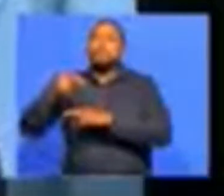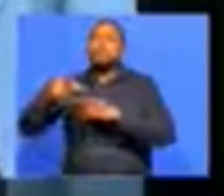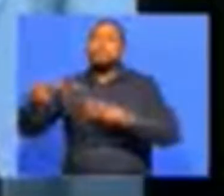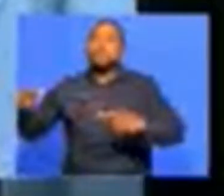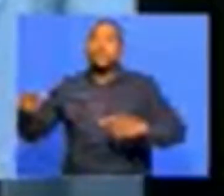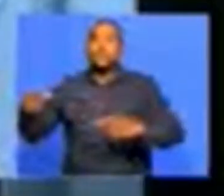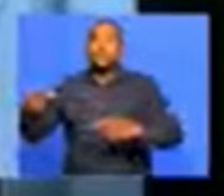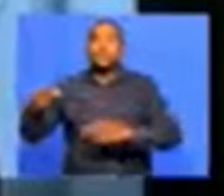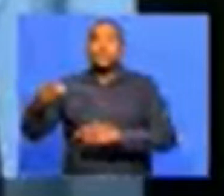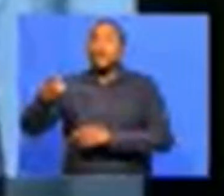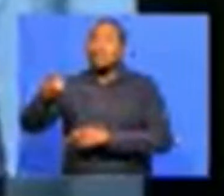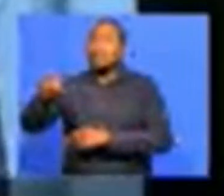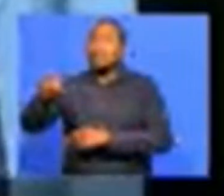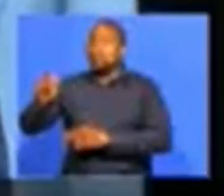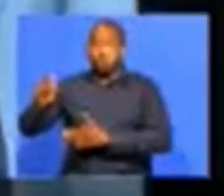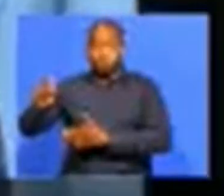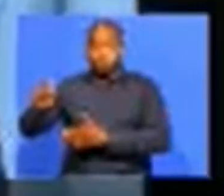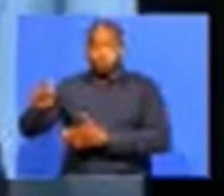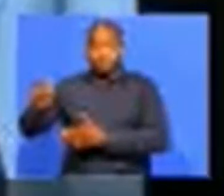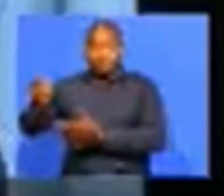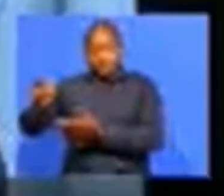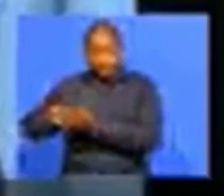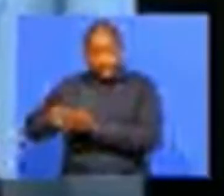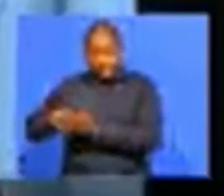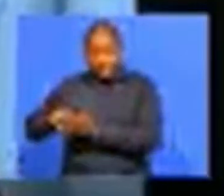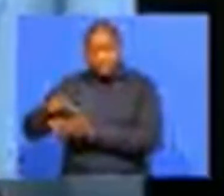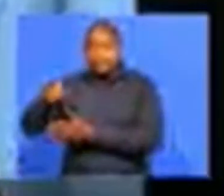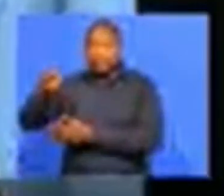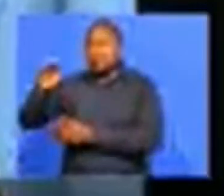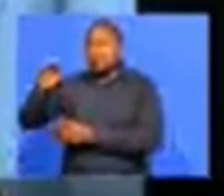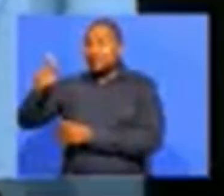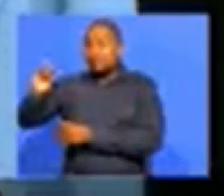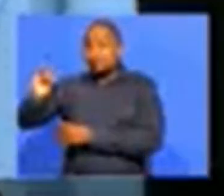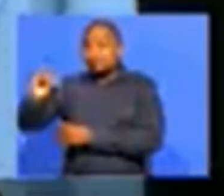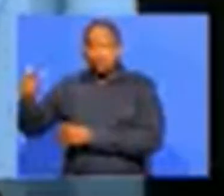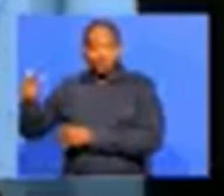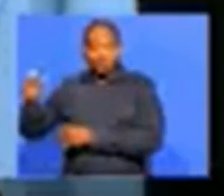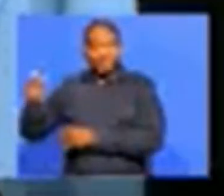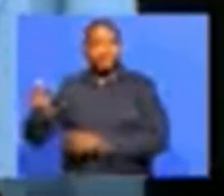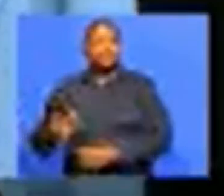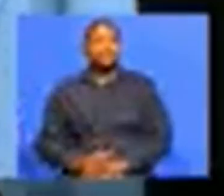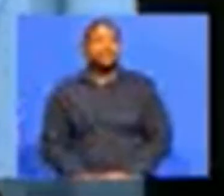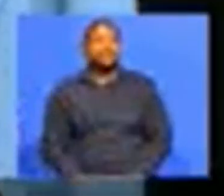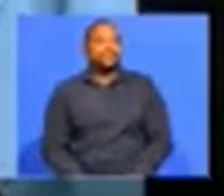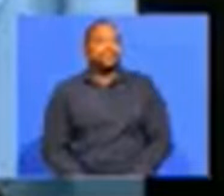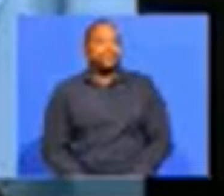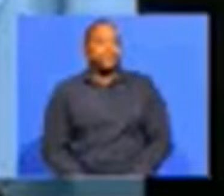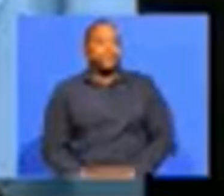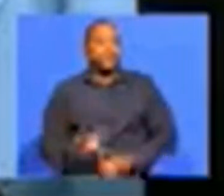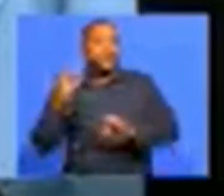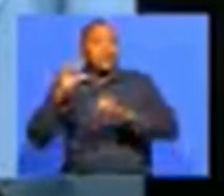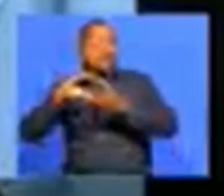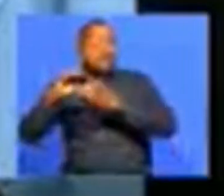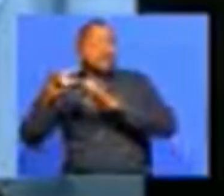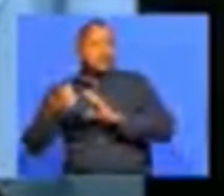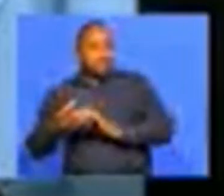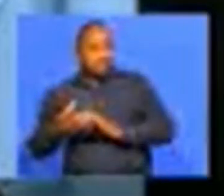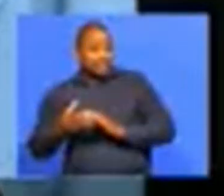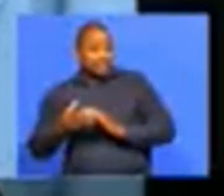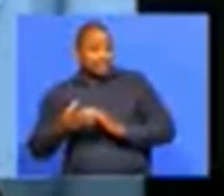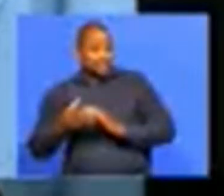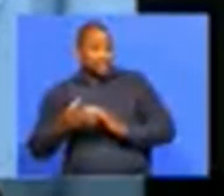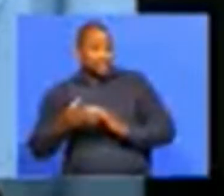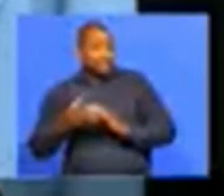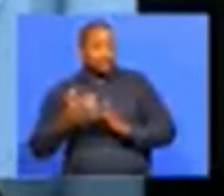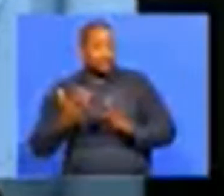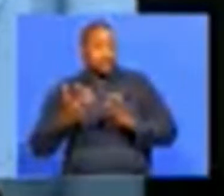will sign a memorandum of understanding with the Botswana University of Agriculture and Natural Resources. This collaboration will pave the way